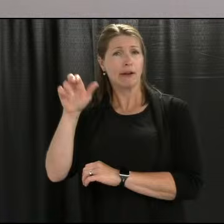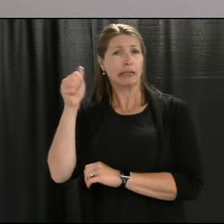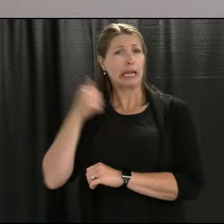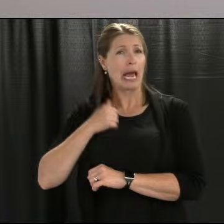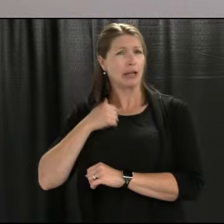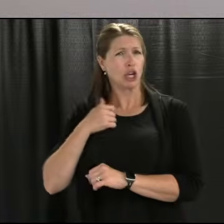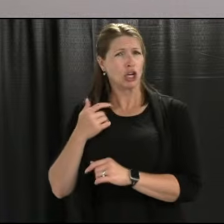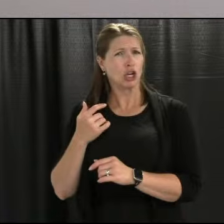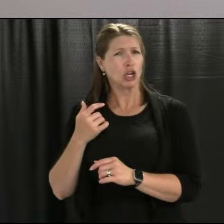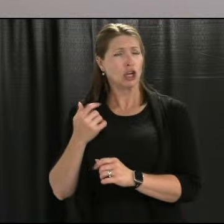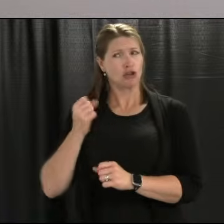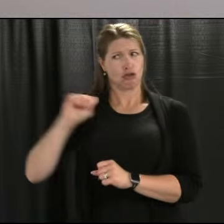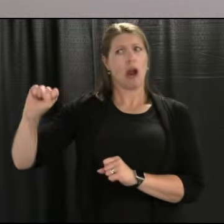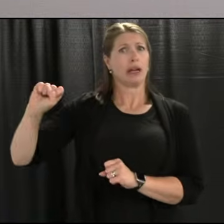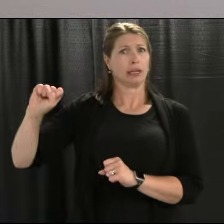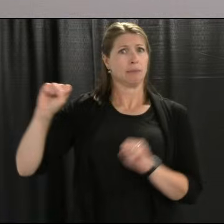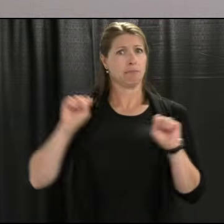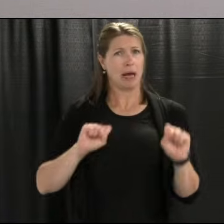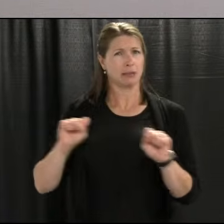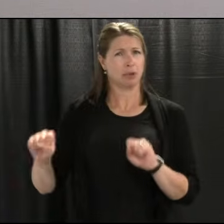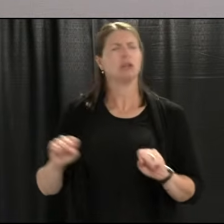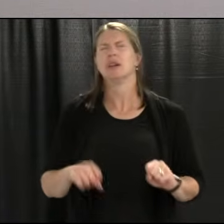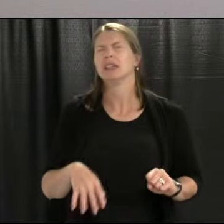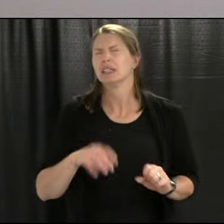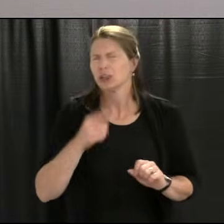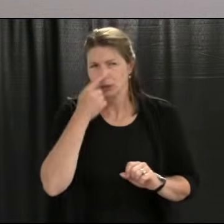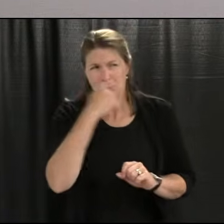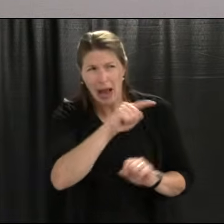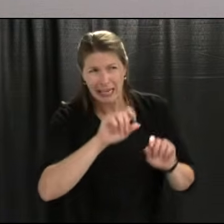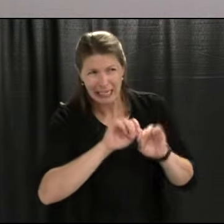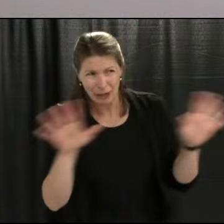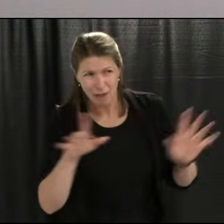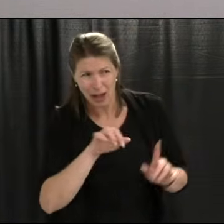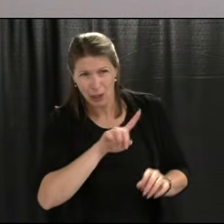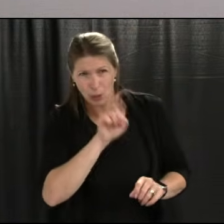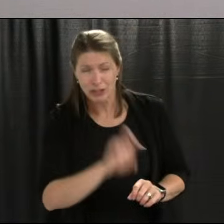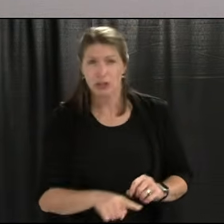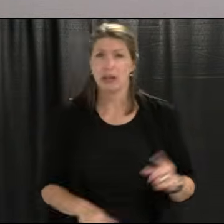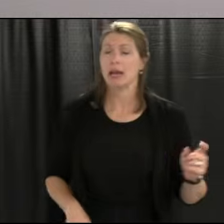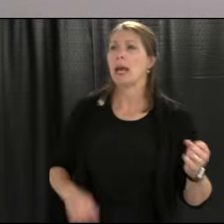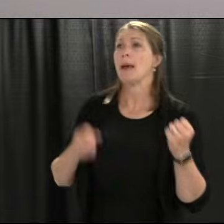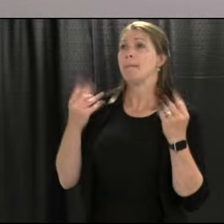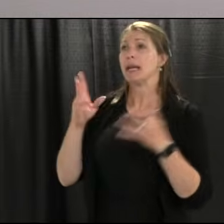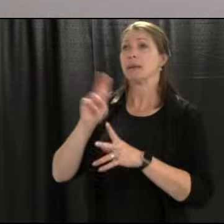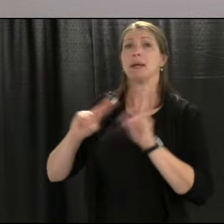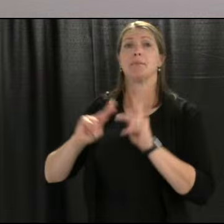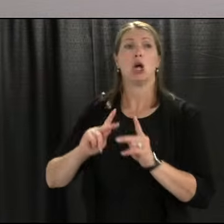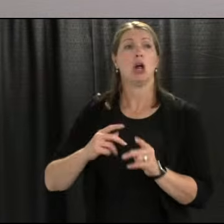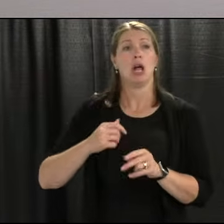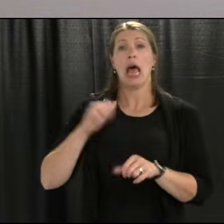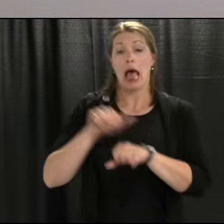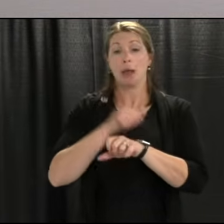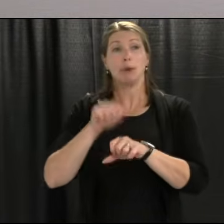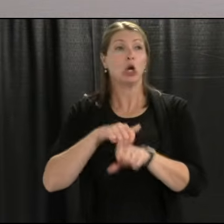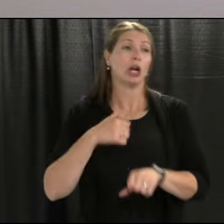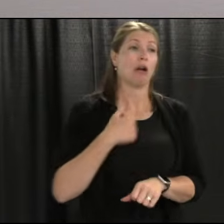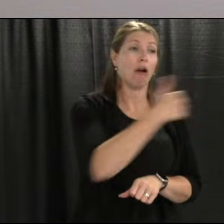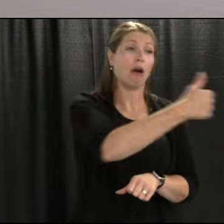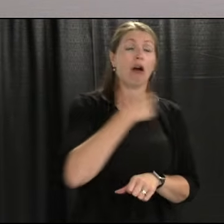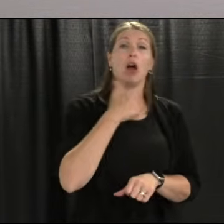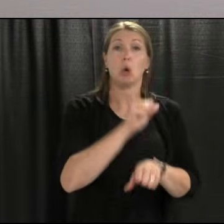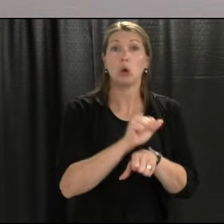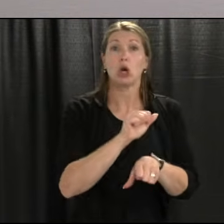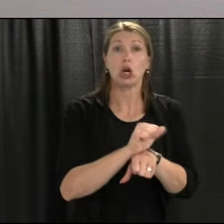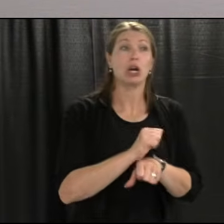didn't just clarify the question. Yeah, so we have a lot of people working in Alberta, Ontario, Sure. wherever, and many of them have families that might need to evacuate and are trying to come